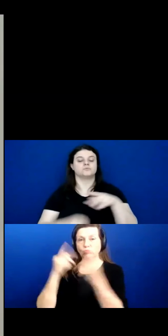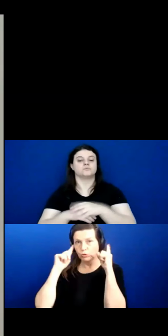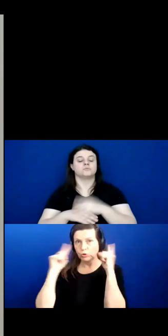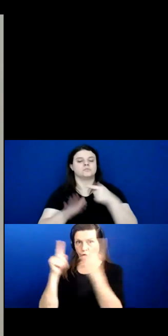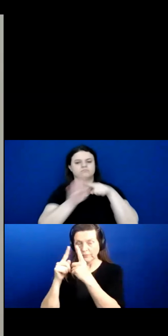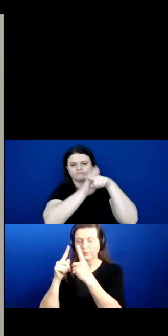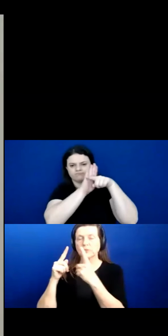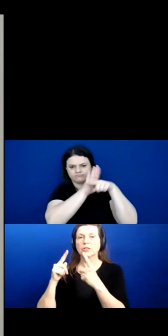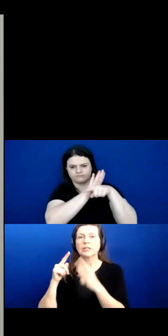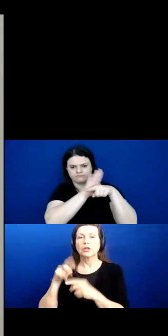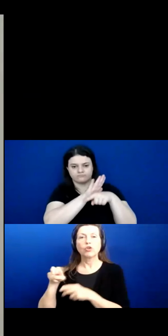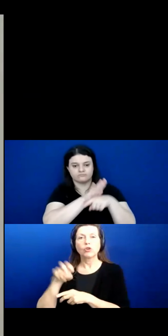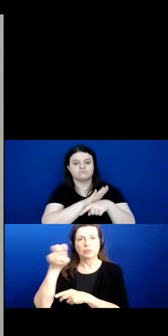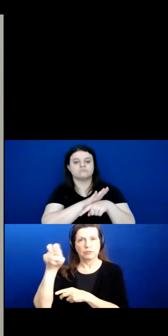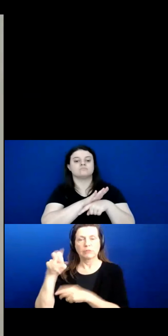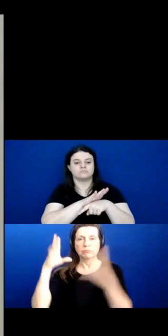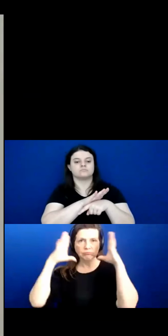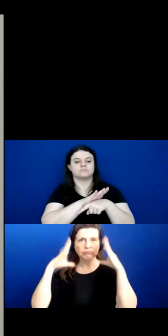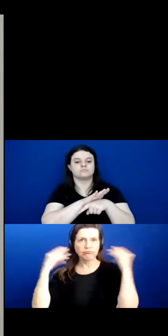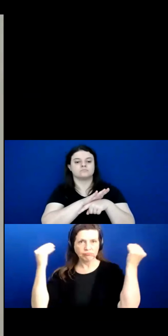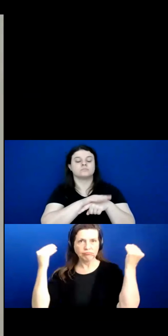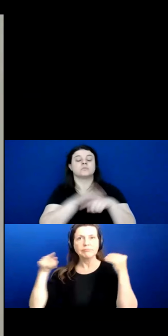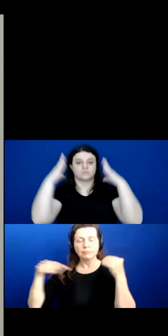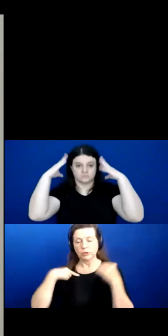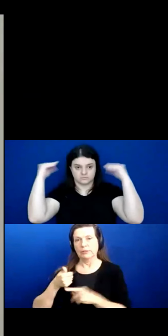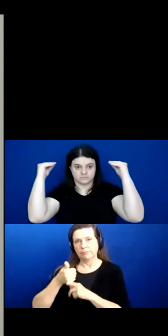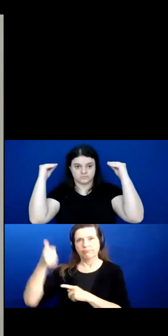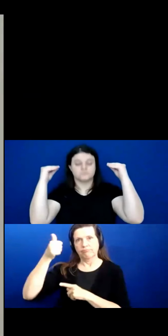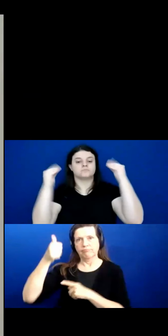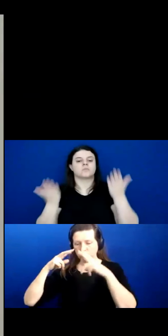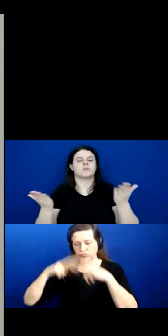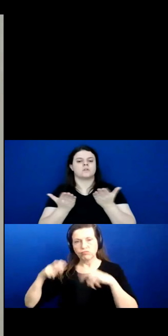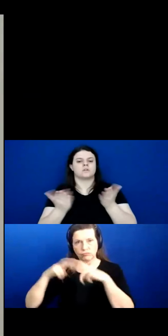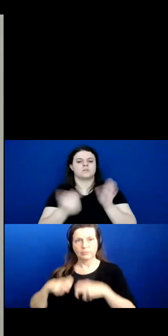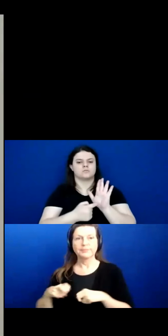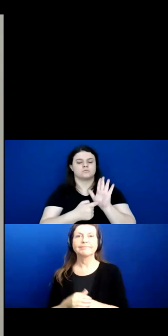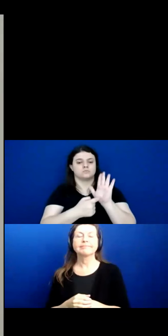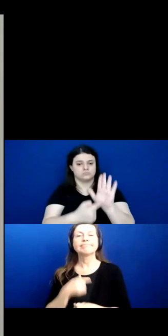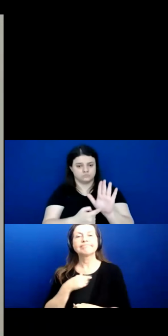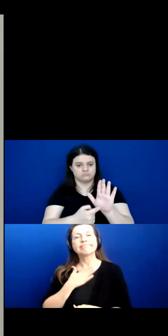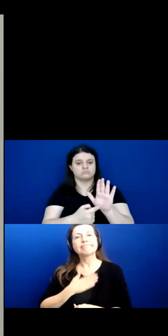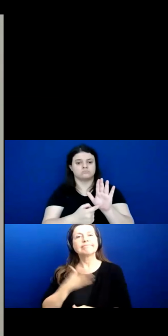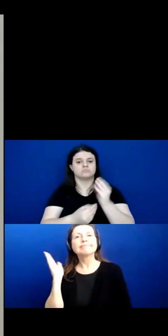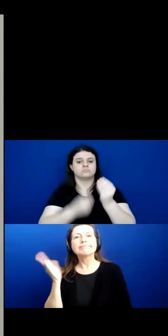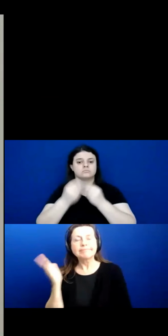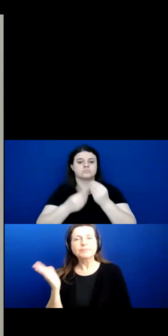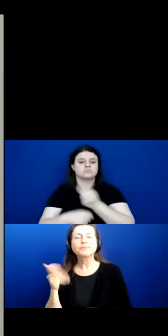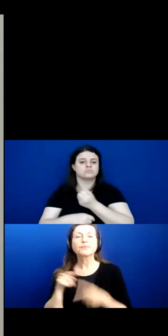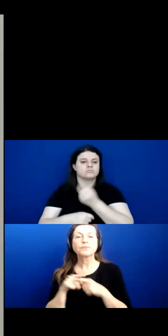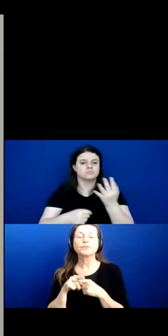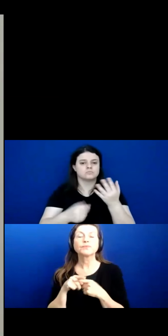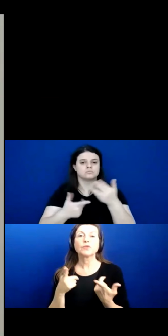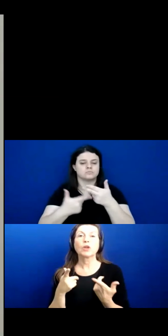at Royal Dutch Cantalis in the Netherlands. And I will present social validity measurements in